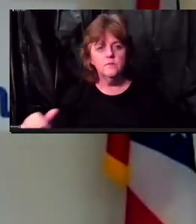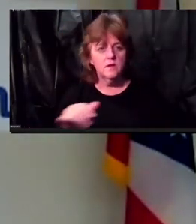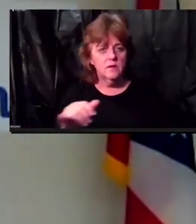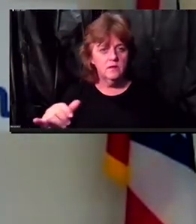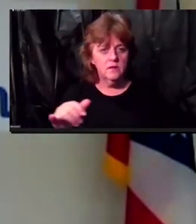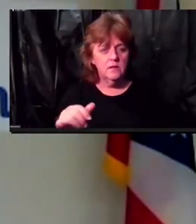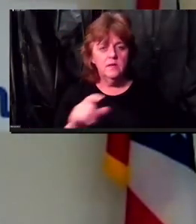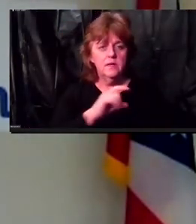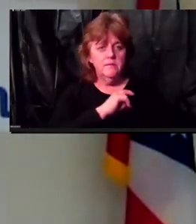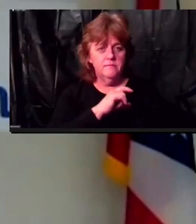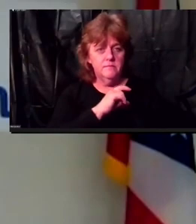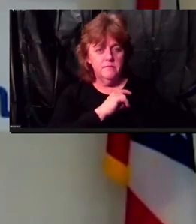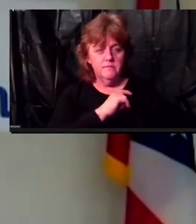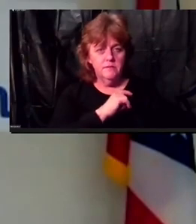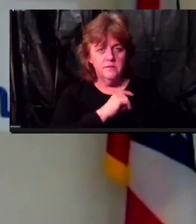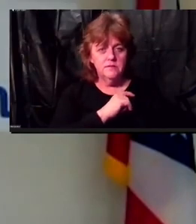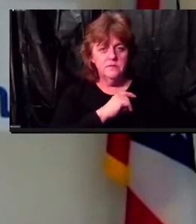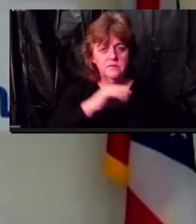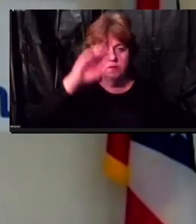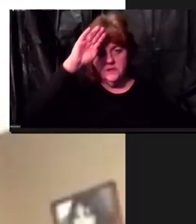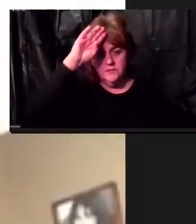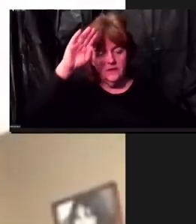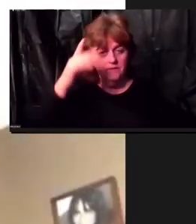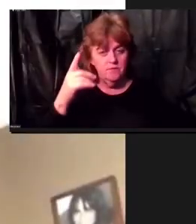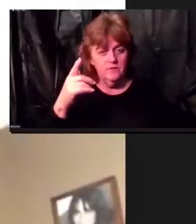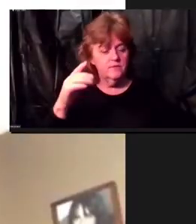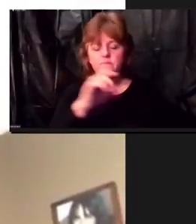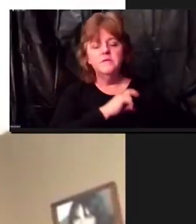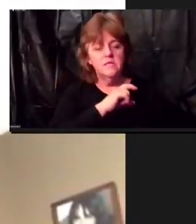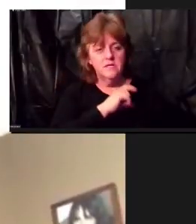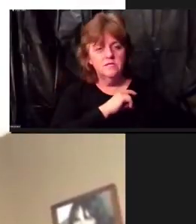is Police Chief Carlson. Chief.